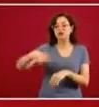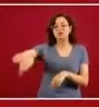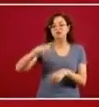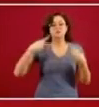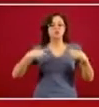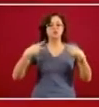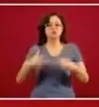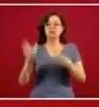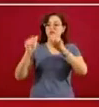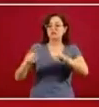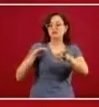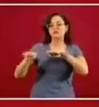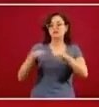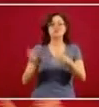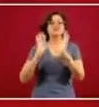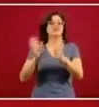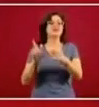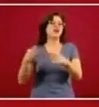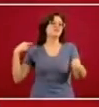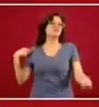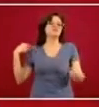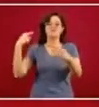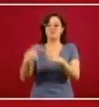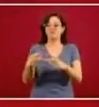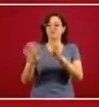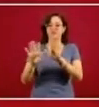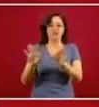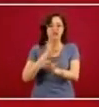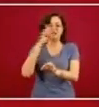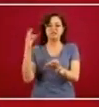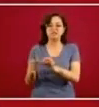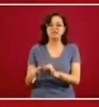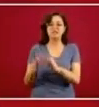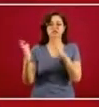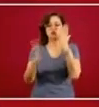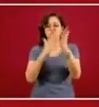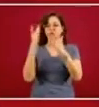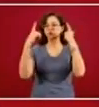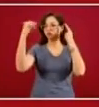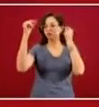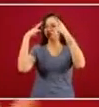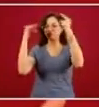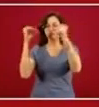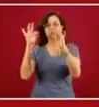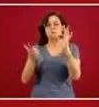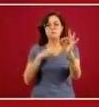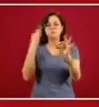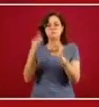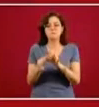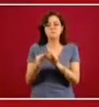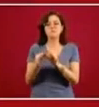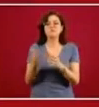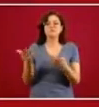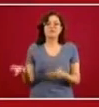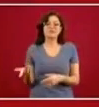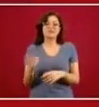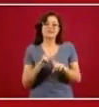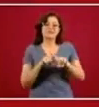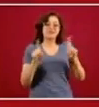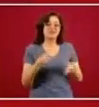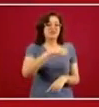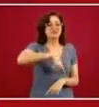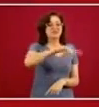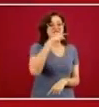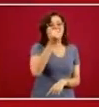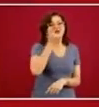It is a different situation where with personnel who is already working properly,